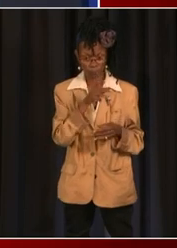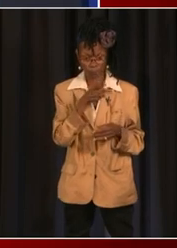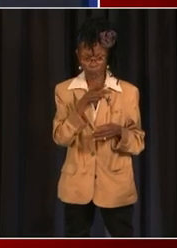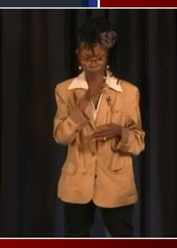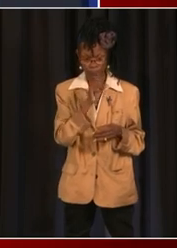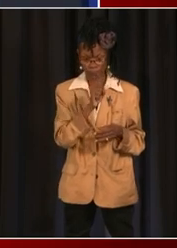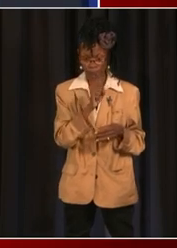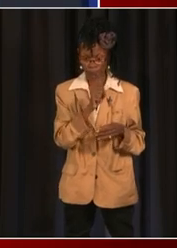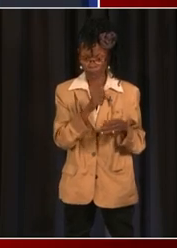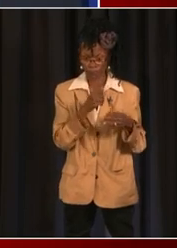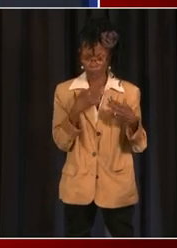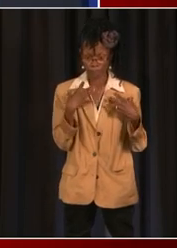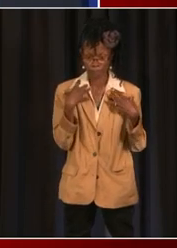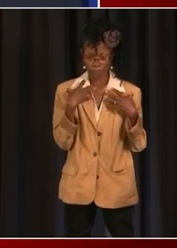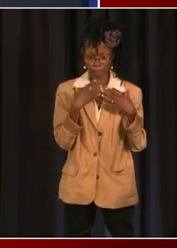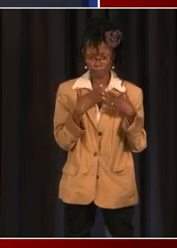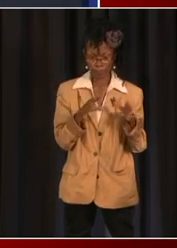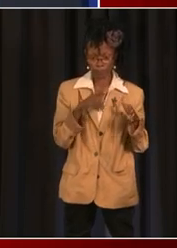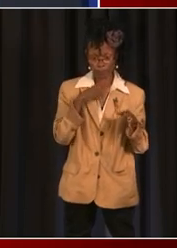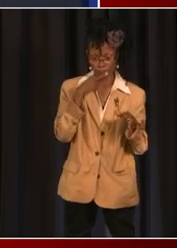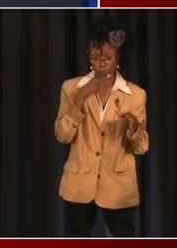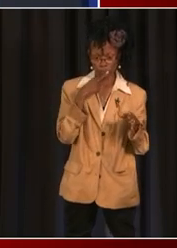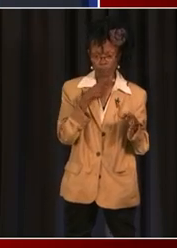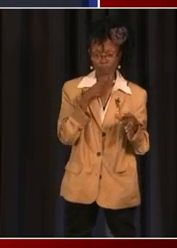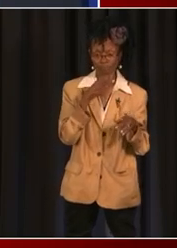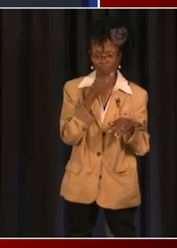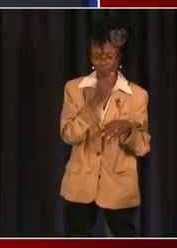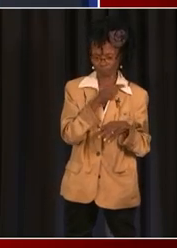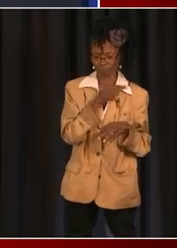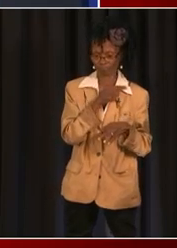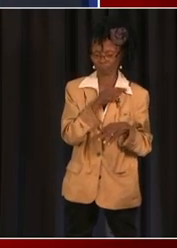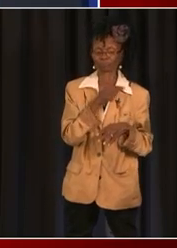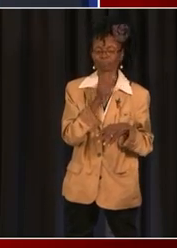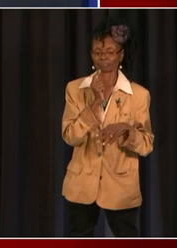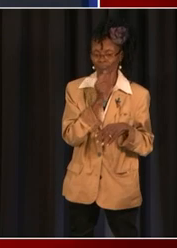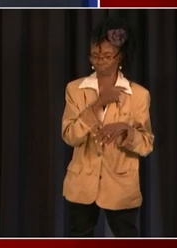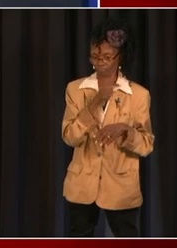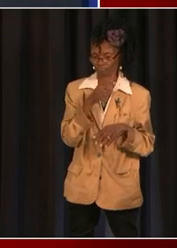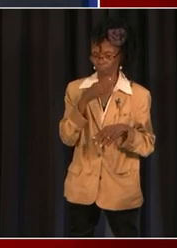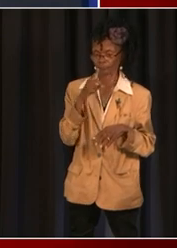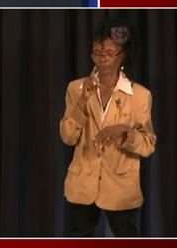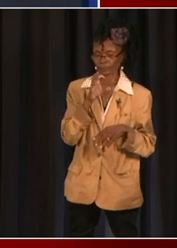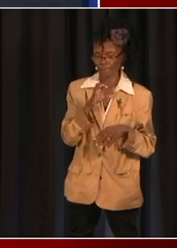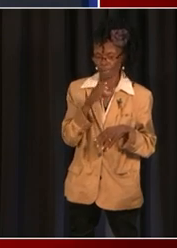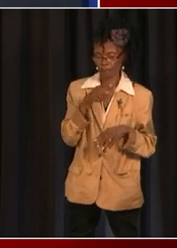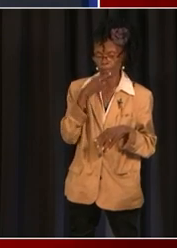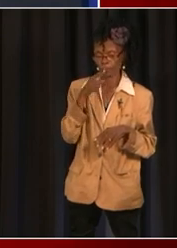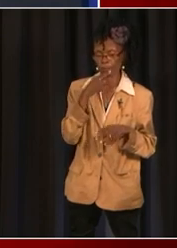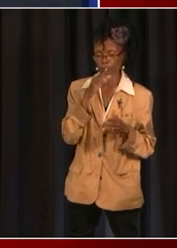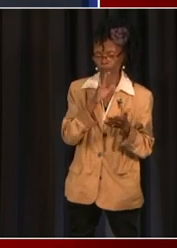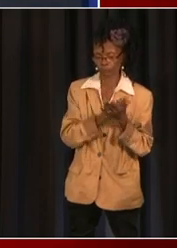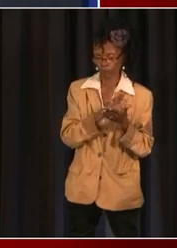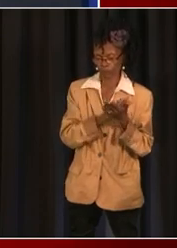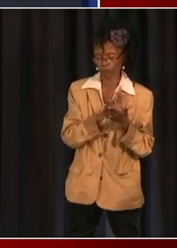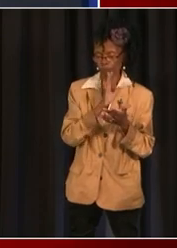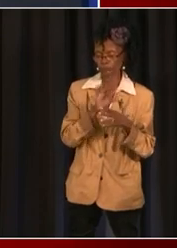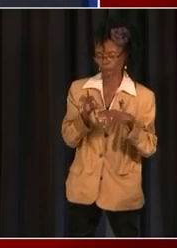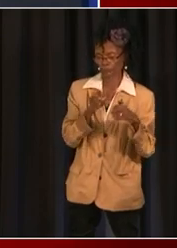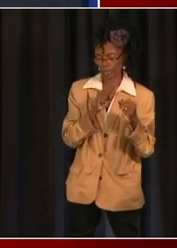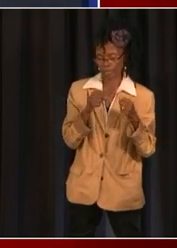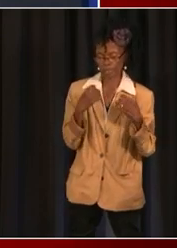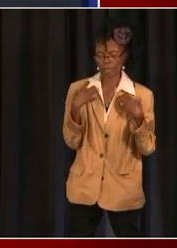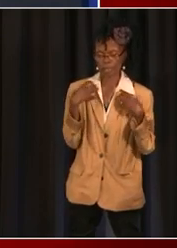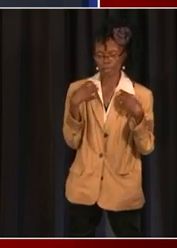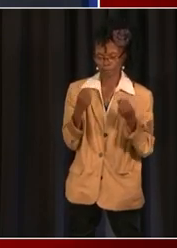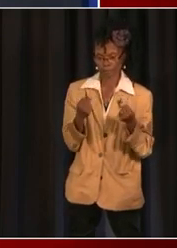this? Yes, DCPS is adopting the guidance from DC Health, and we've communicated that to our principals. Okay, so,